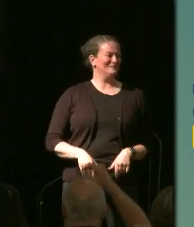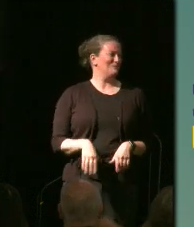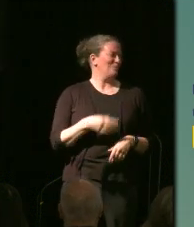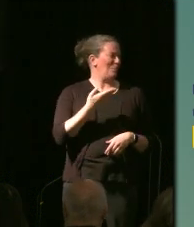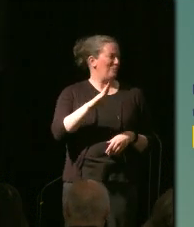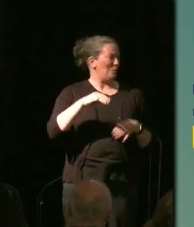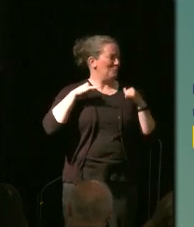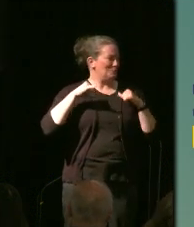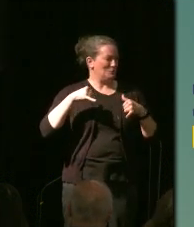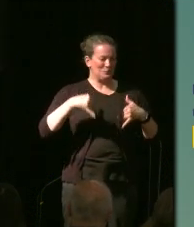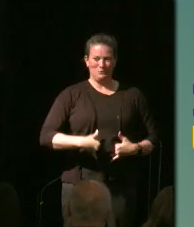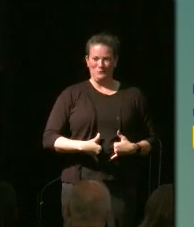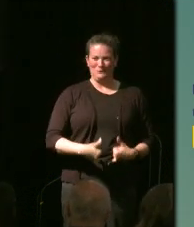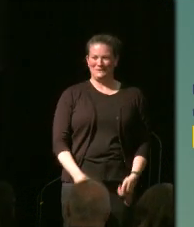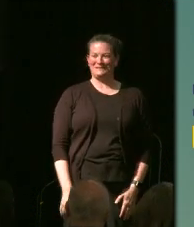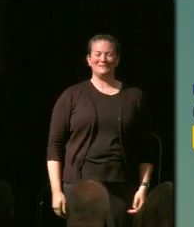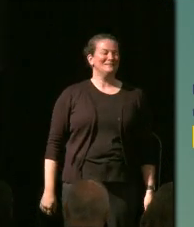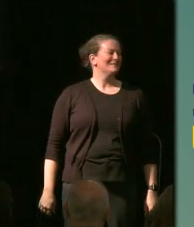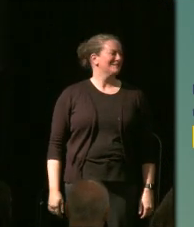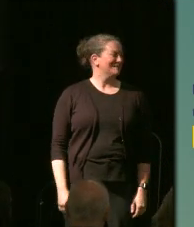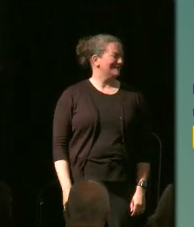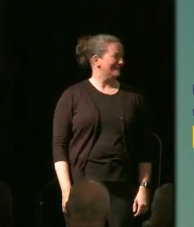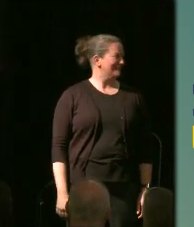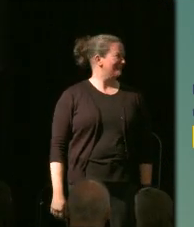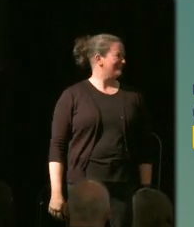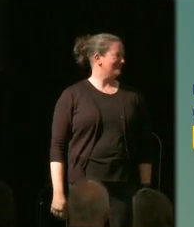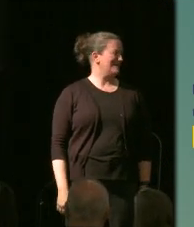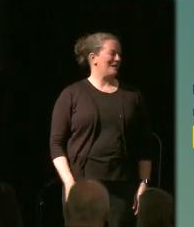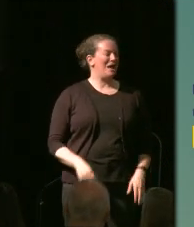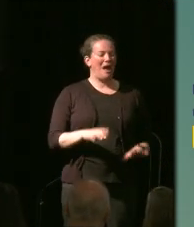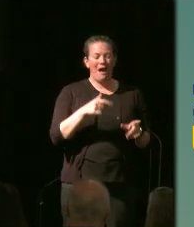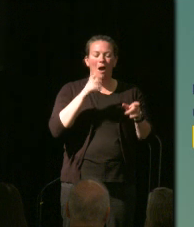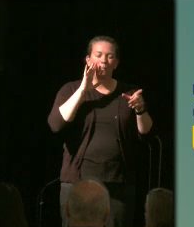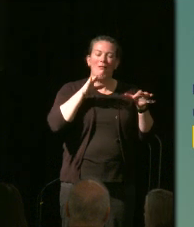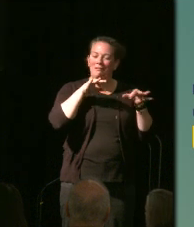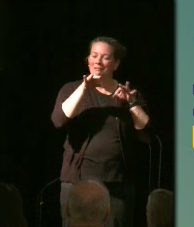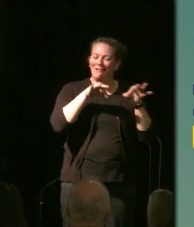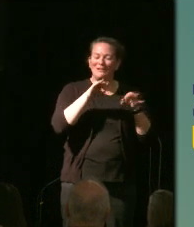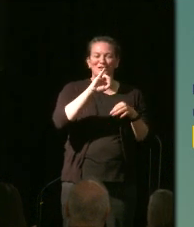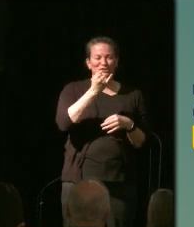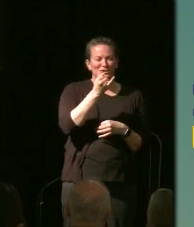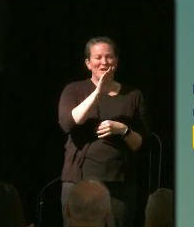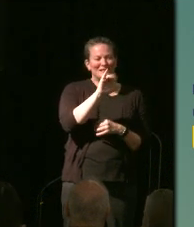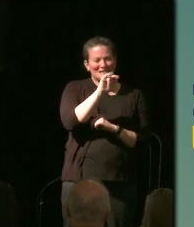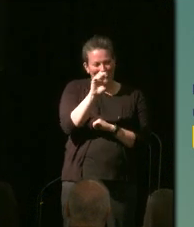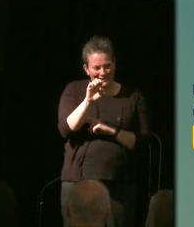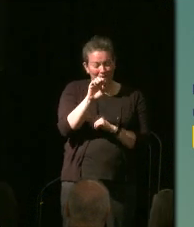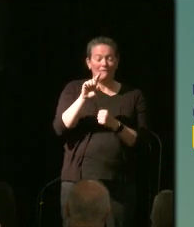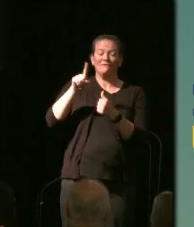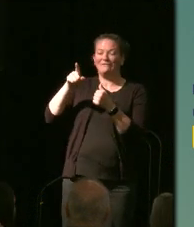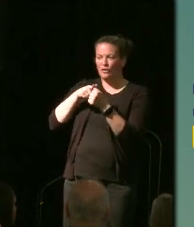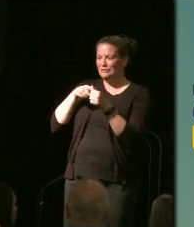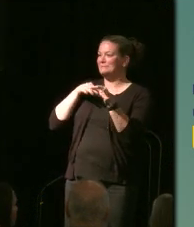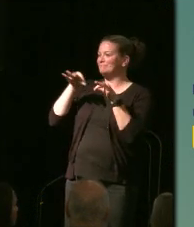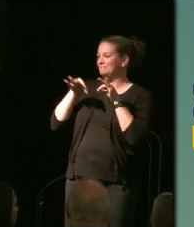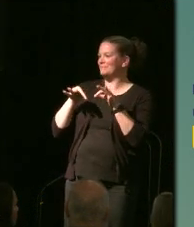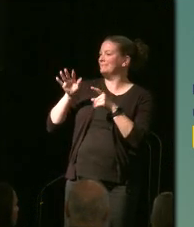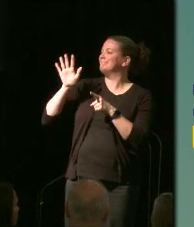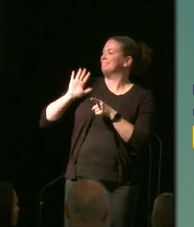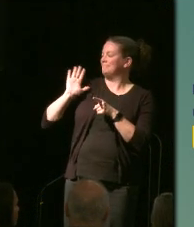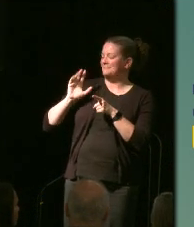jCyte's program for a phase 3 pivotal trial. But first, I want to talk to you about some of the data we had before. And before I even get there, I want to thank the